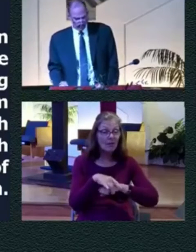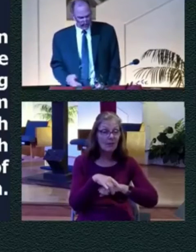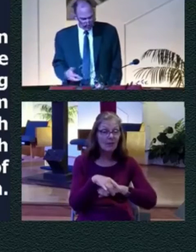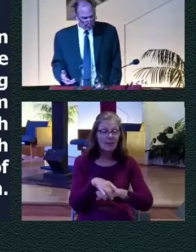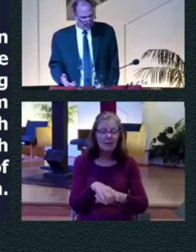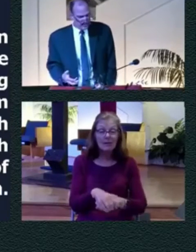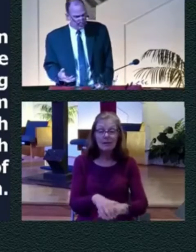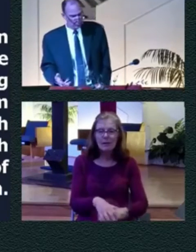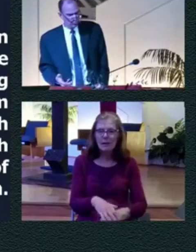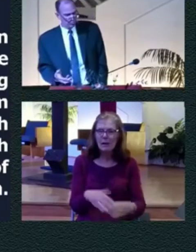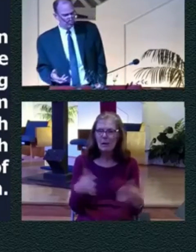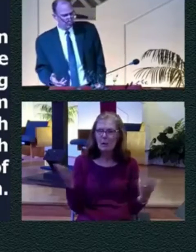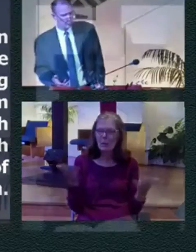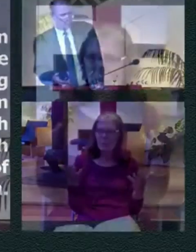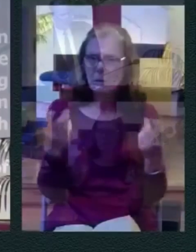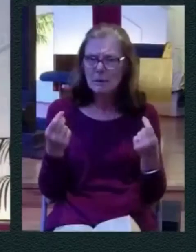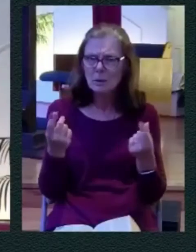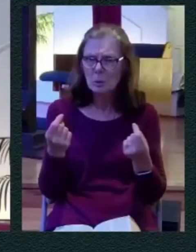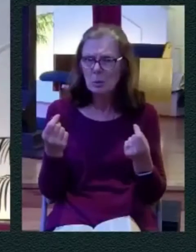What do we do?